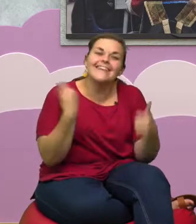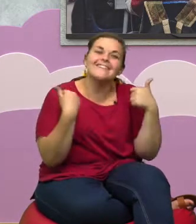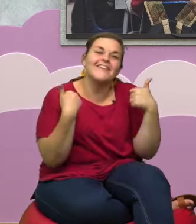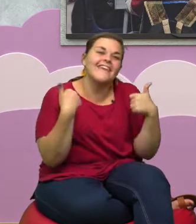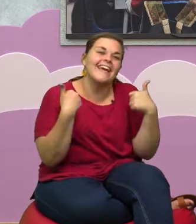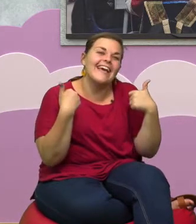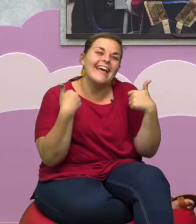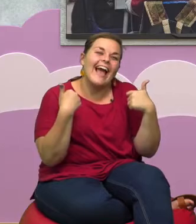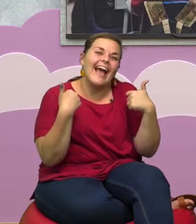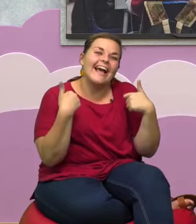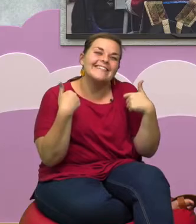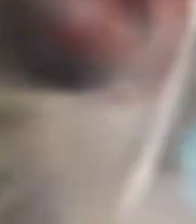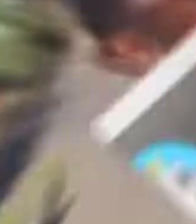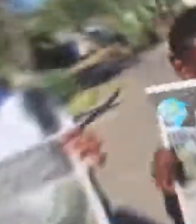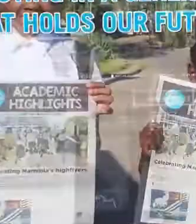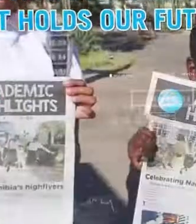Zaki. Enjoy.